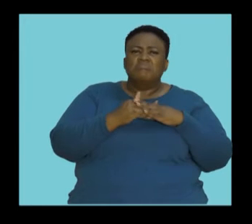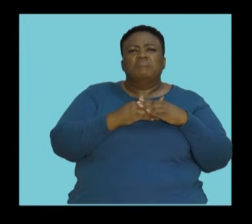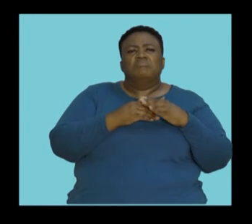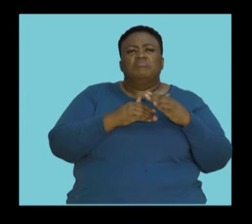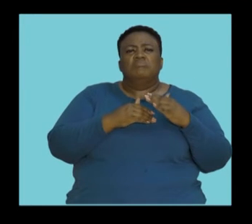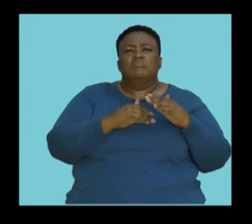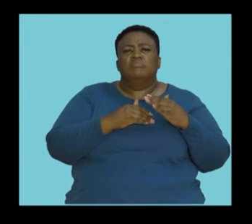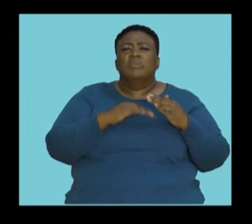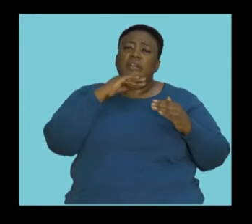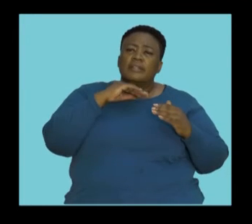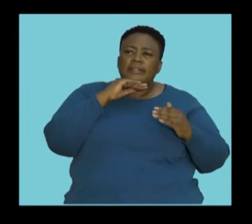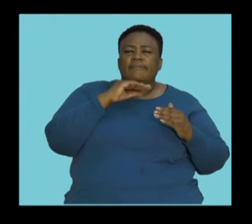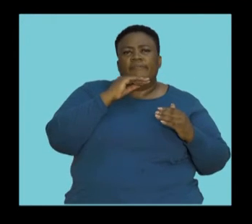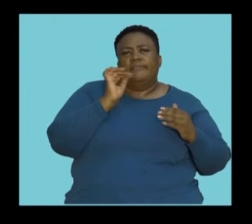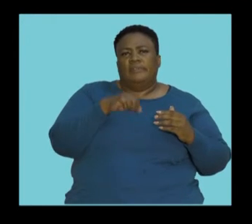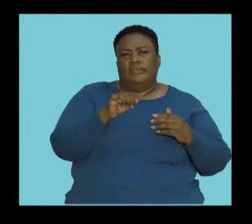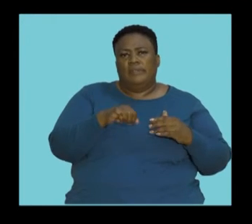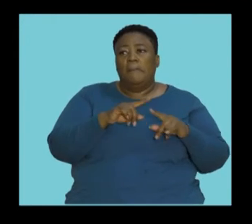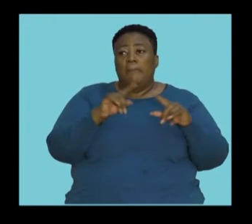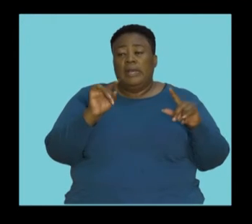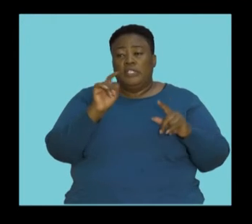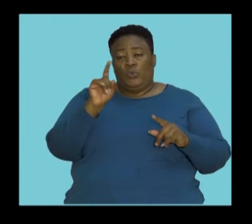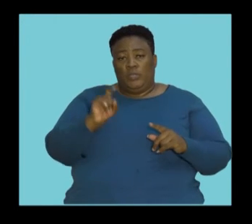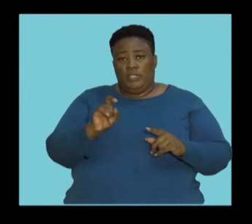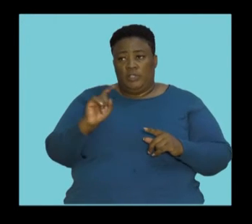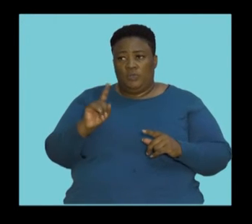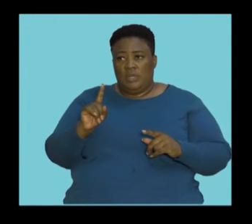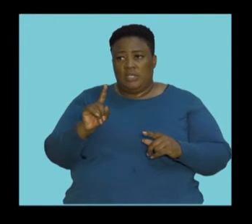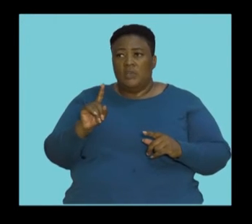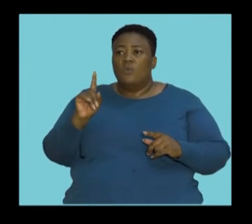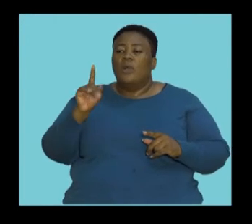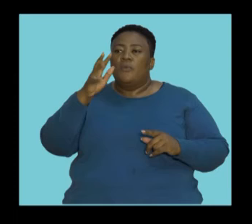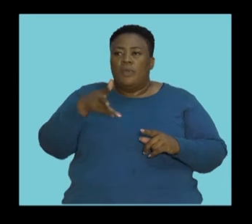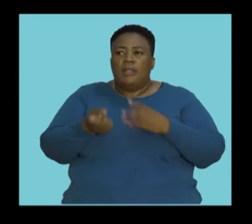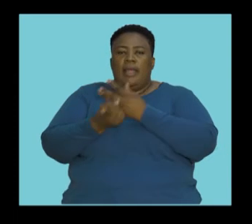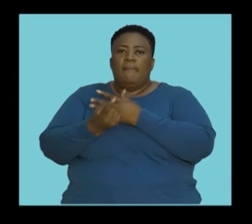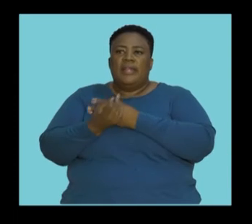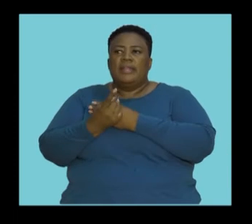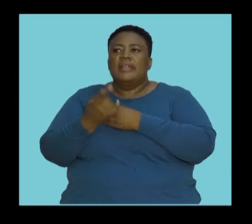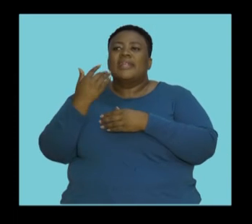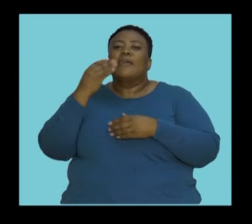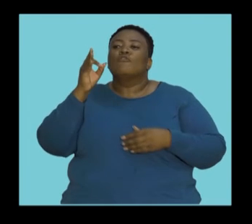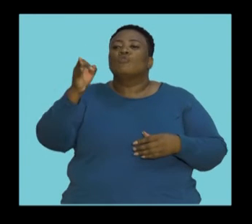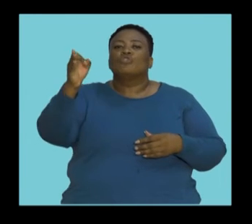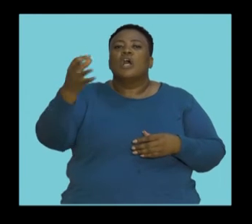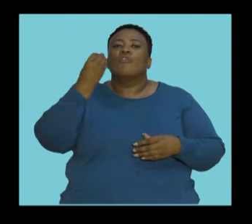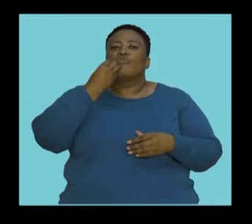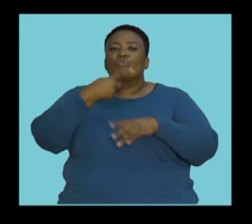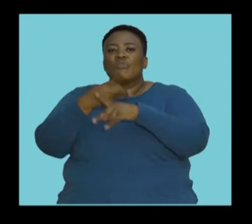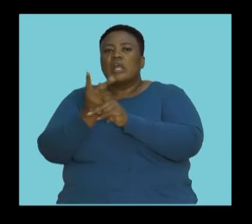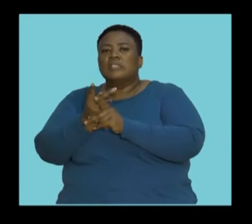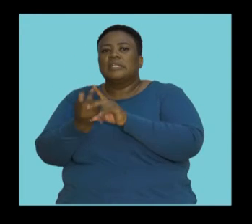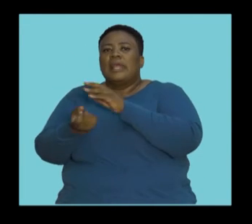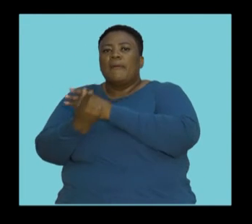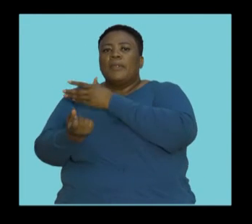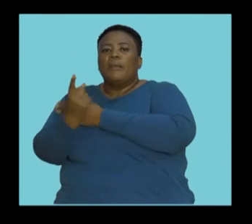of the population at the moment. However, the question arises, what would happen to food production in the future? In